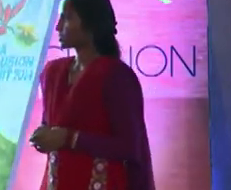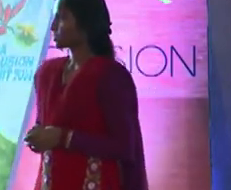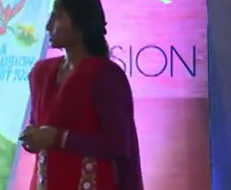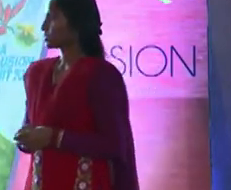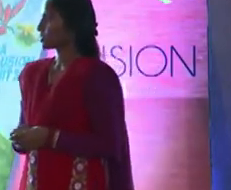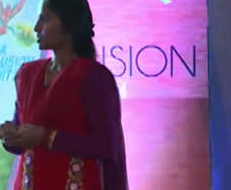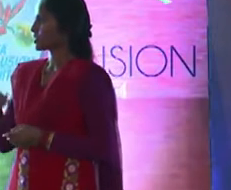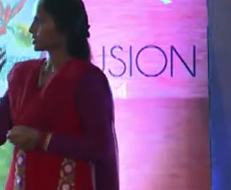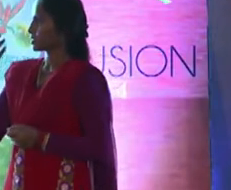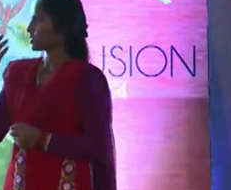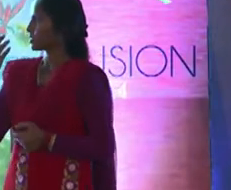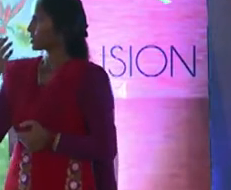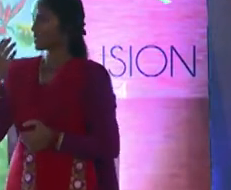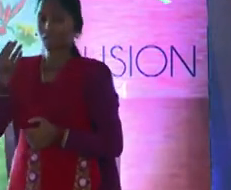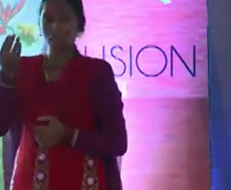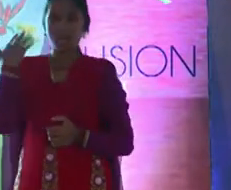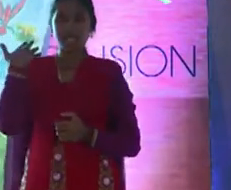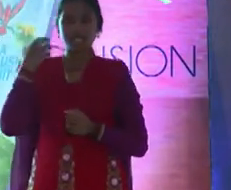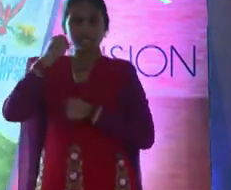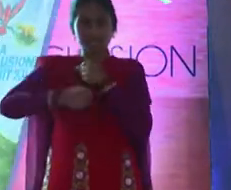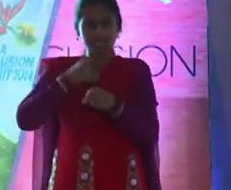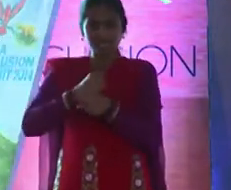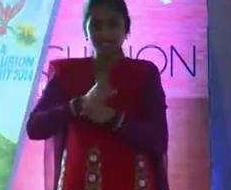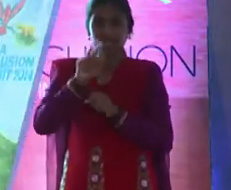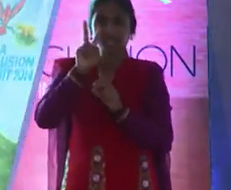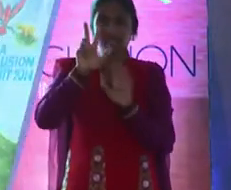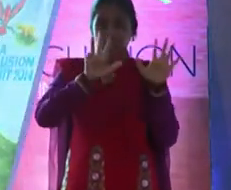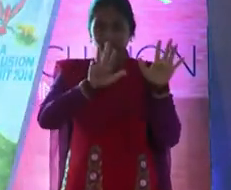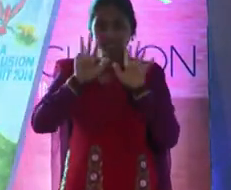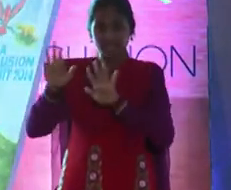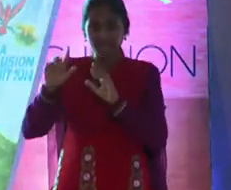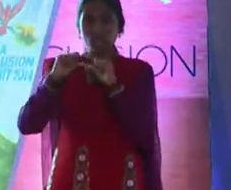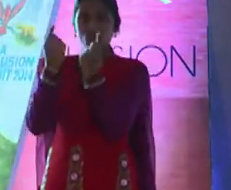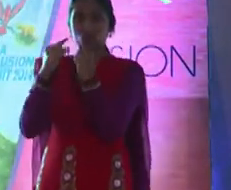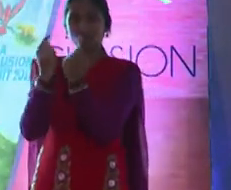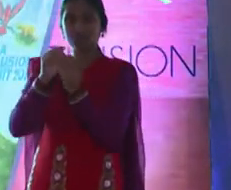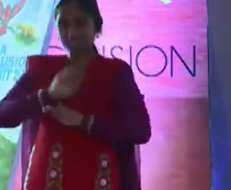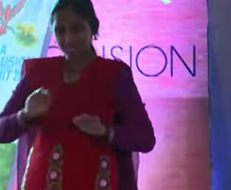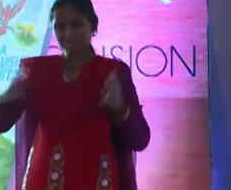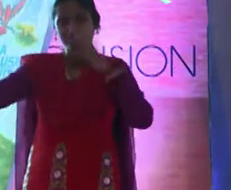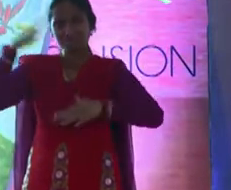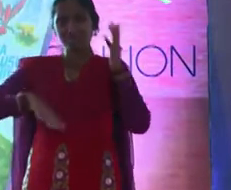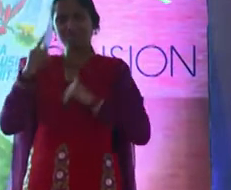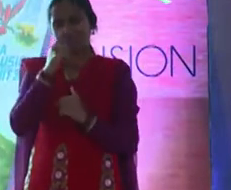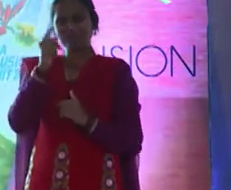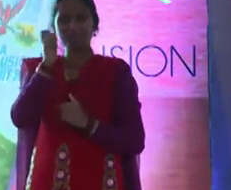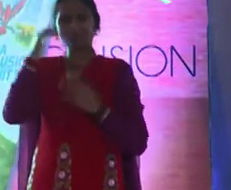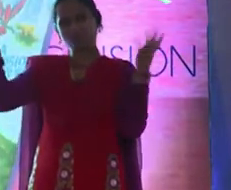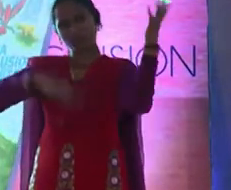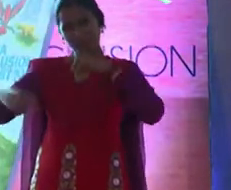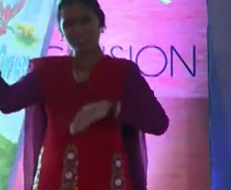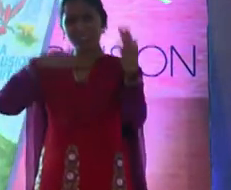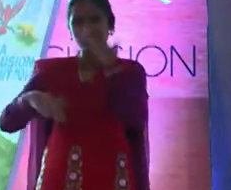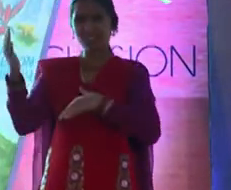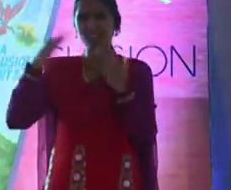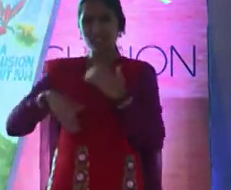year we had 99 groups of children who came from various parts, girls and boys, and they were